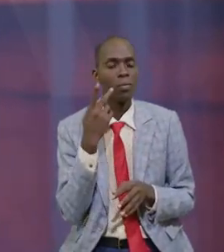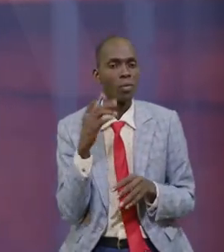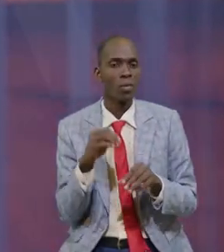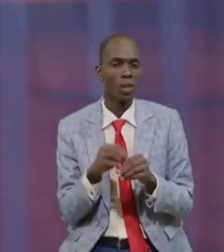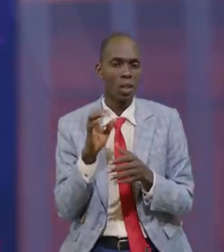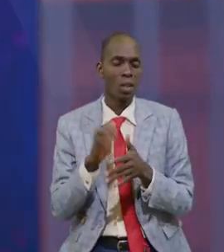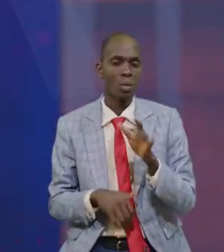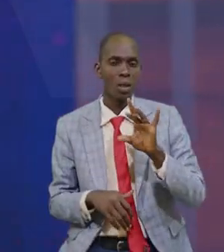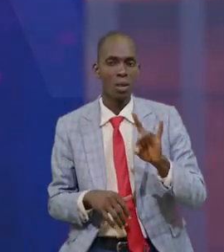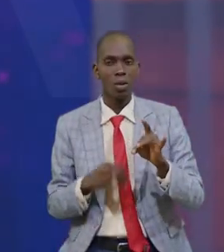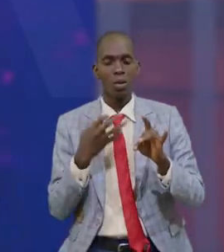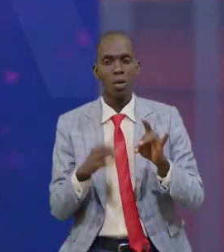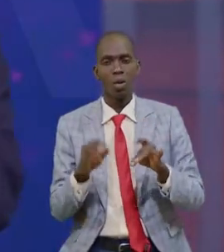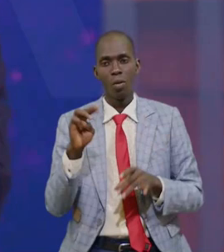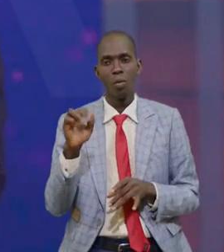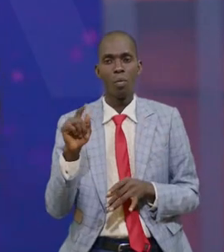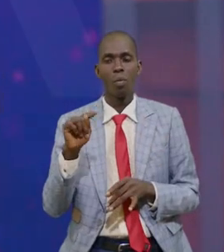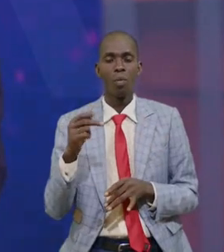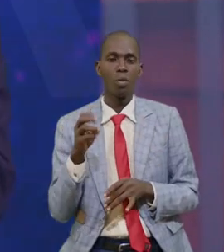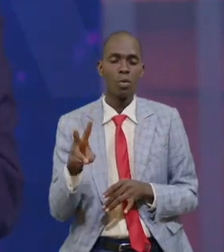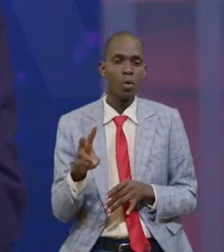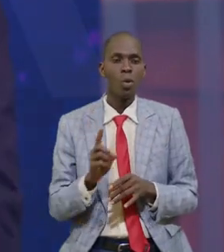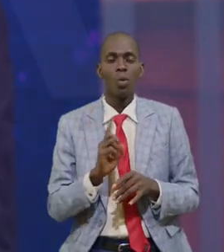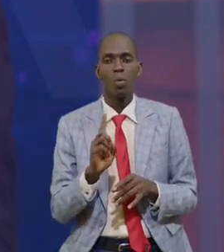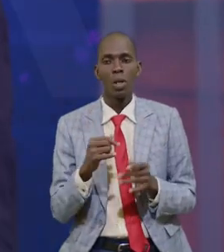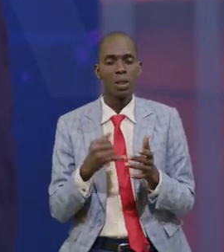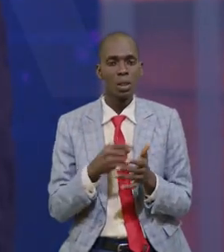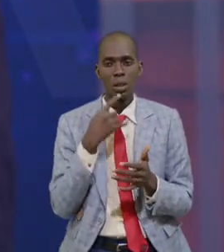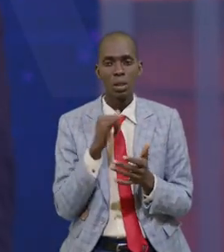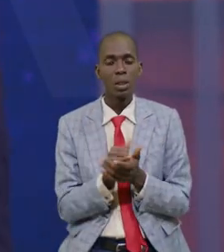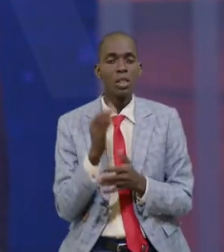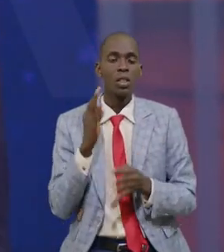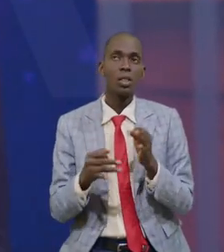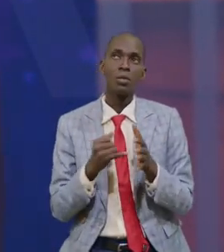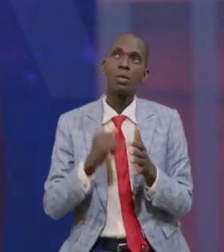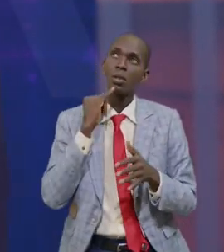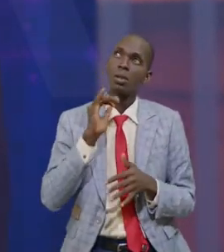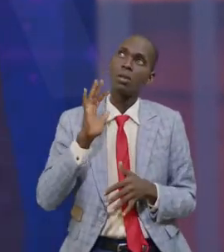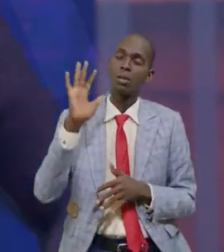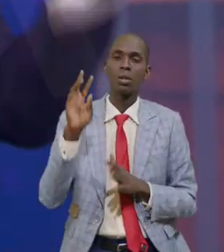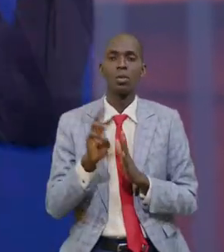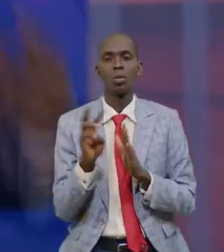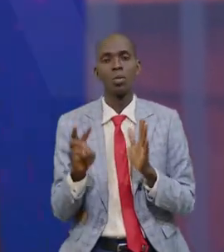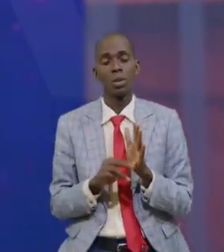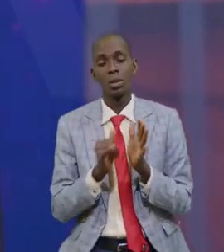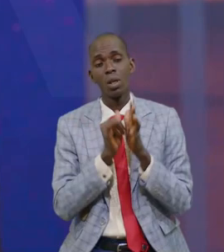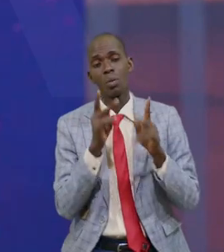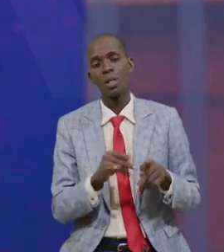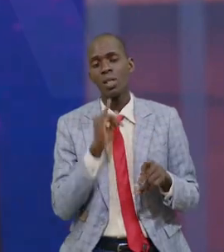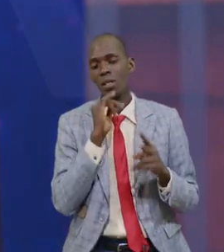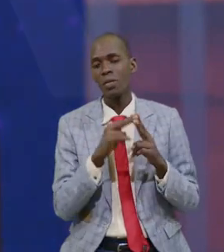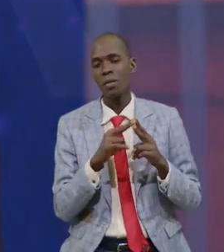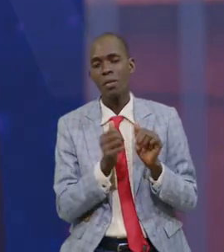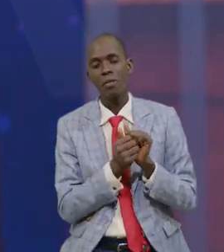where the leper said, if it be thy will, is so far away from Calvary. Chapter 8 is